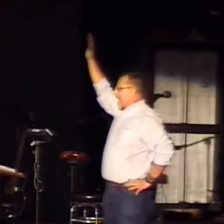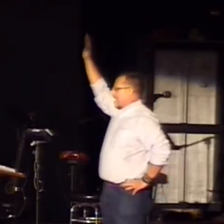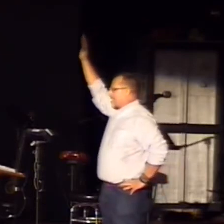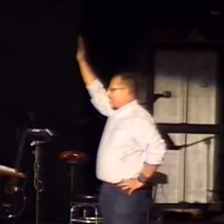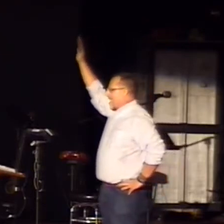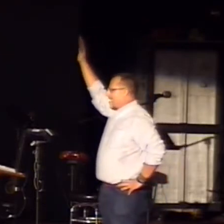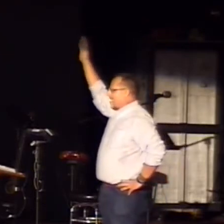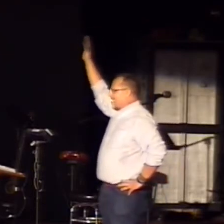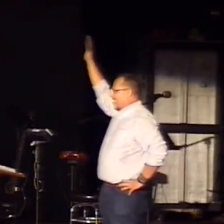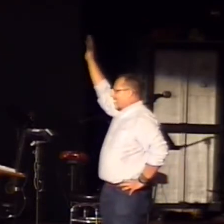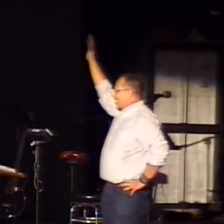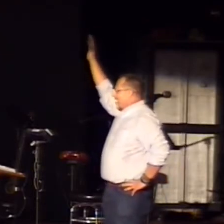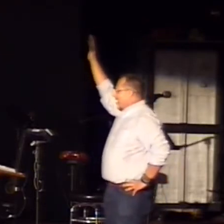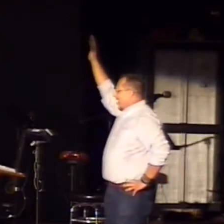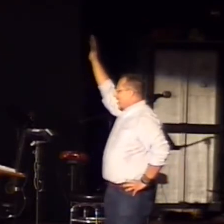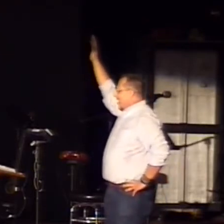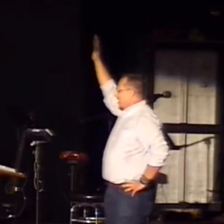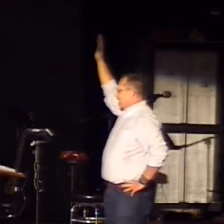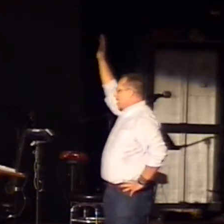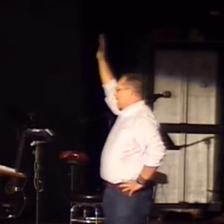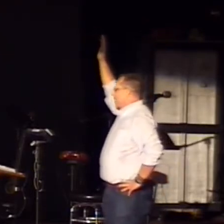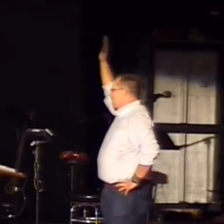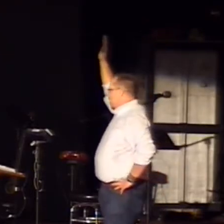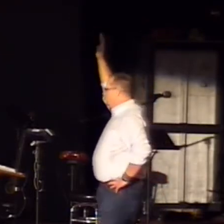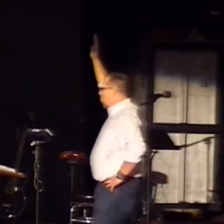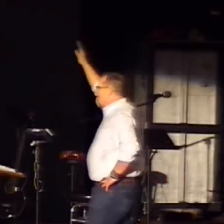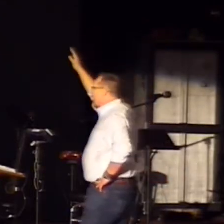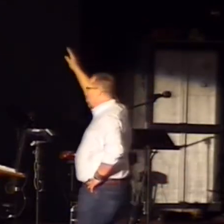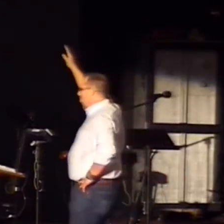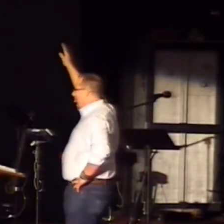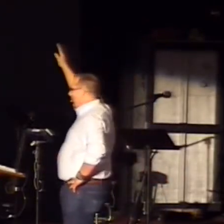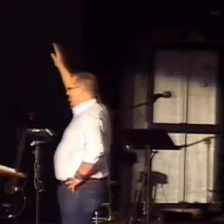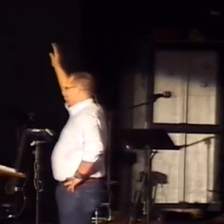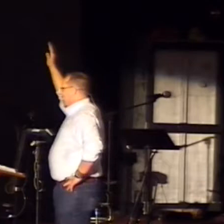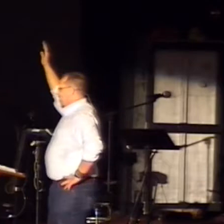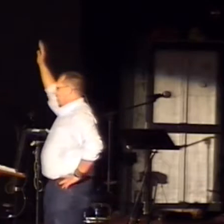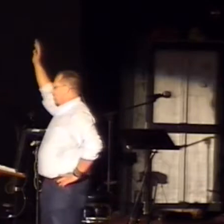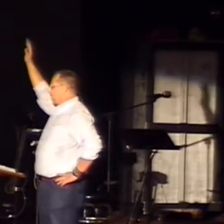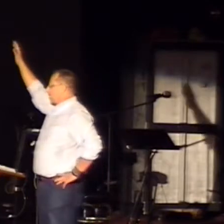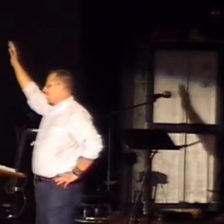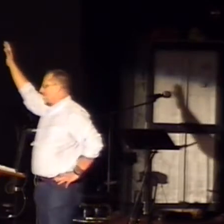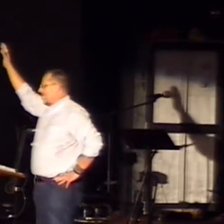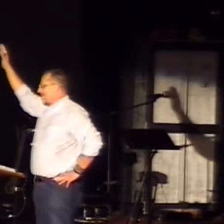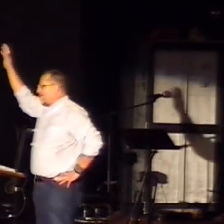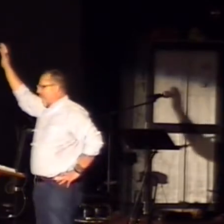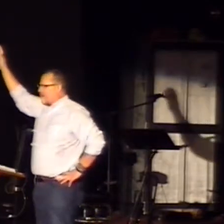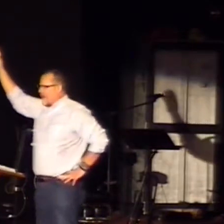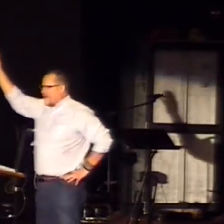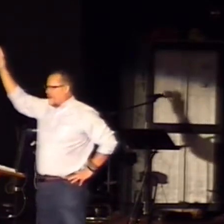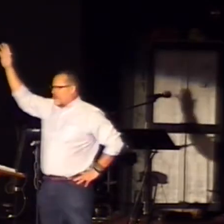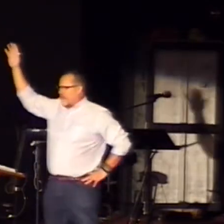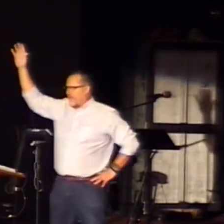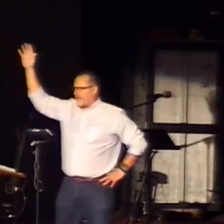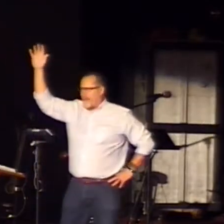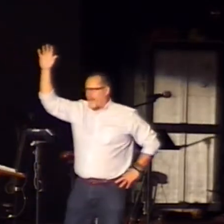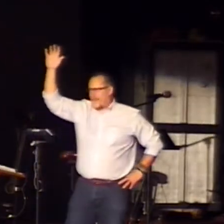like Alaska, right? And it's like, man, if I could only get away from this rat race in which we live in. I'll tell